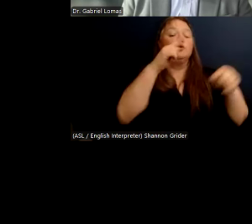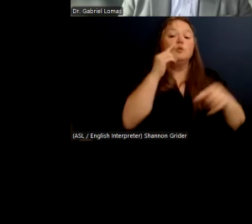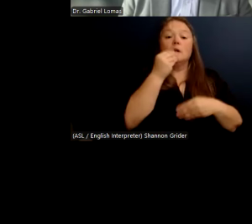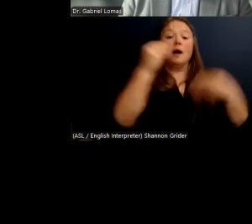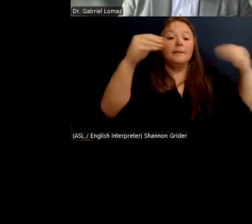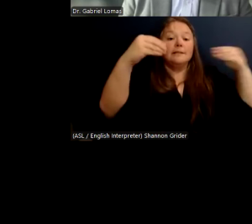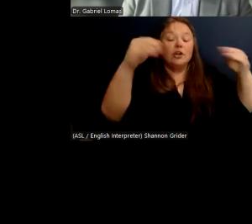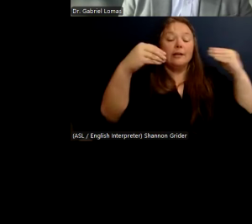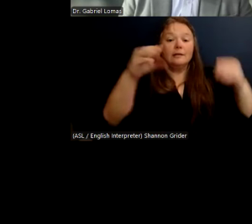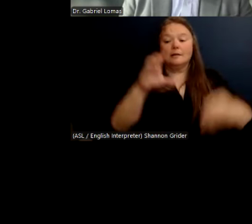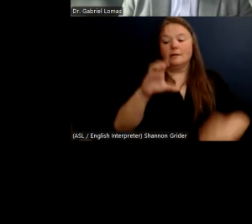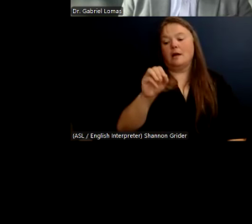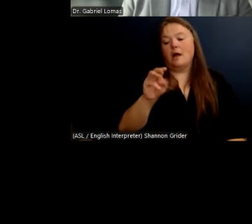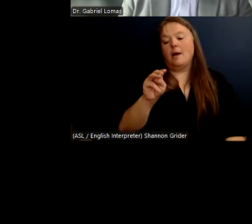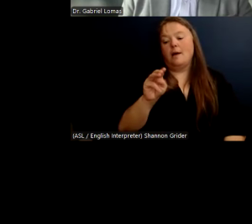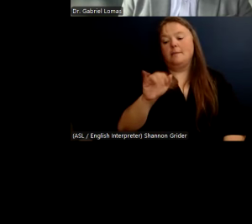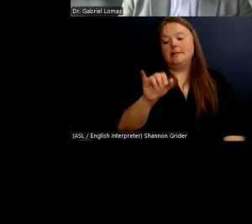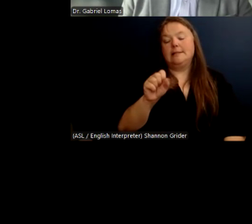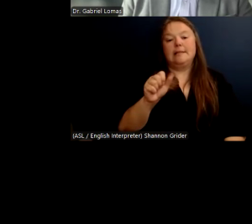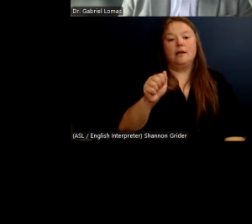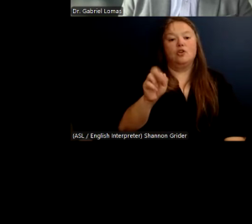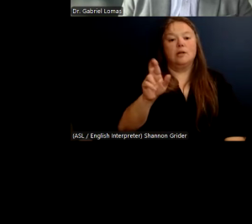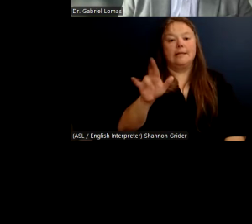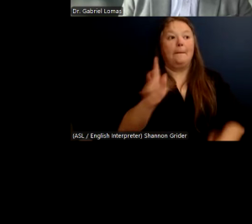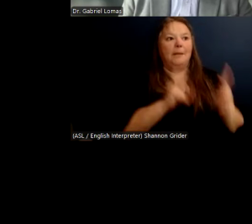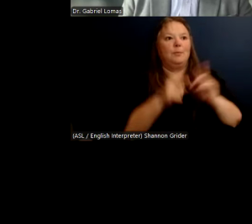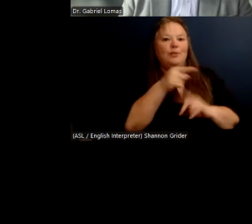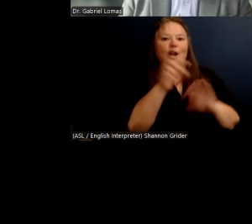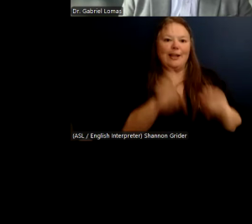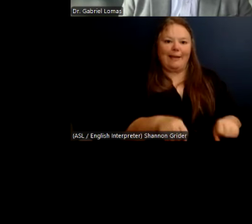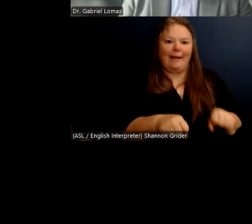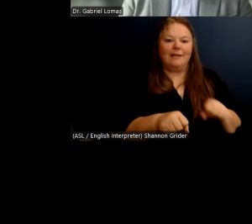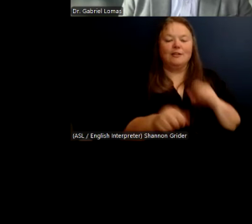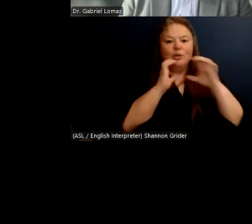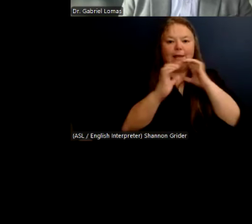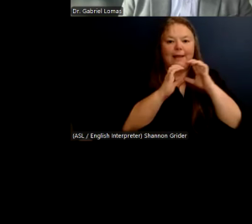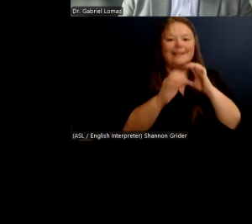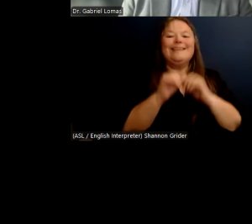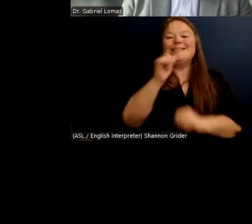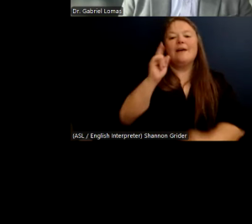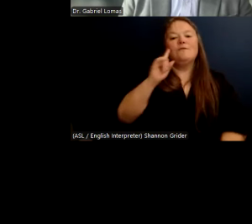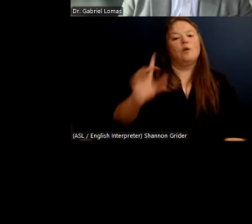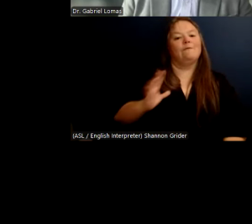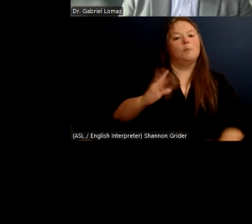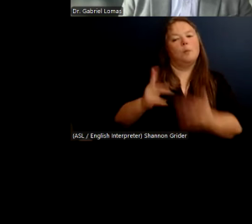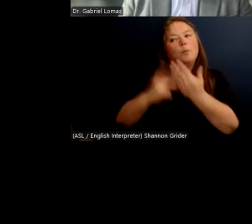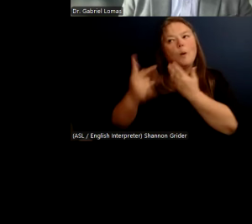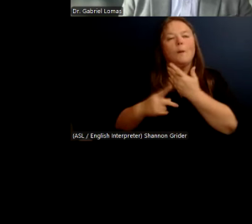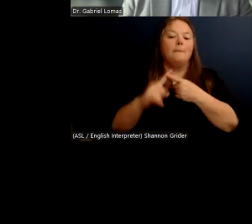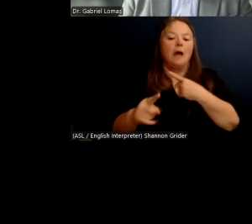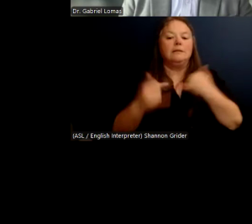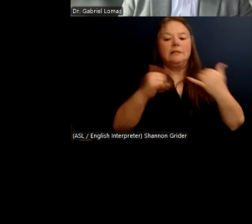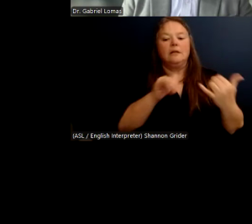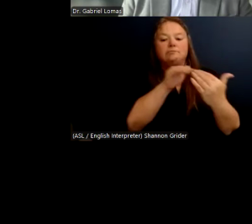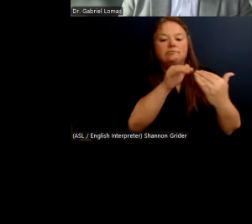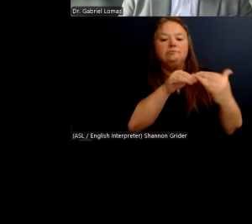there's actually people that can communicate with them. So it's for conversational reasons, not formal programming. So they've really come